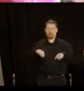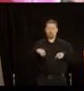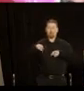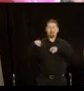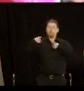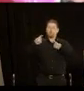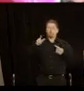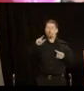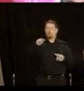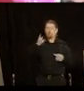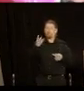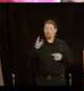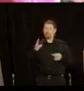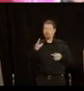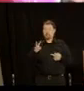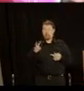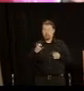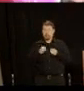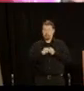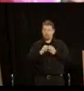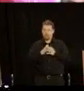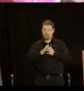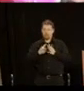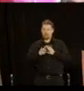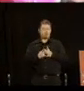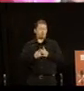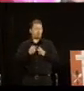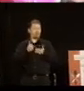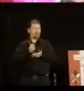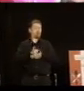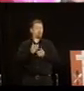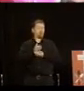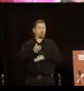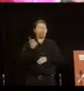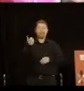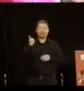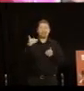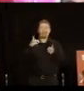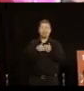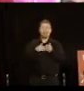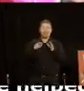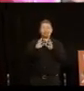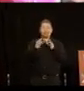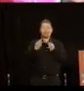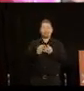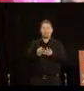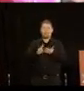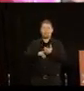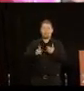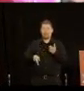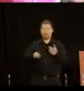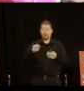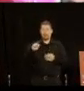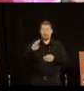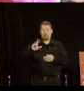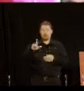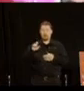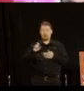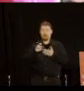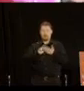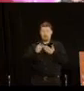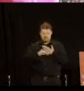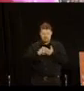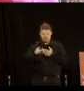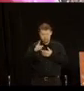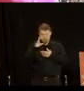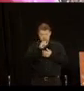launched, we've helped over 10,000 families here in the state of Florida enroll in the ABLE program. And can you guess how much